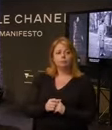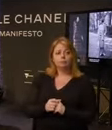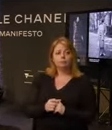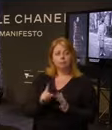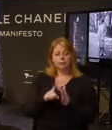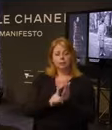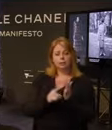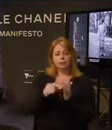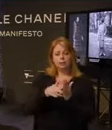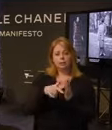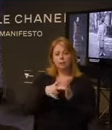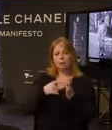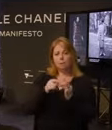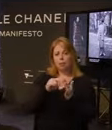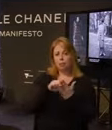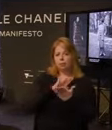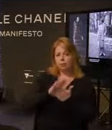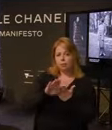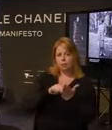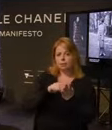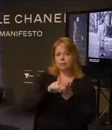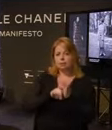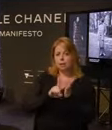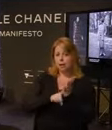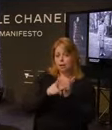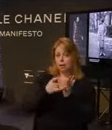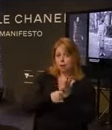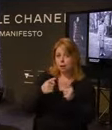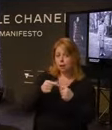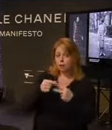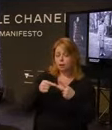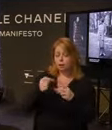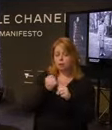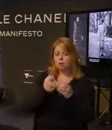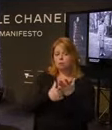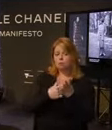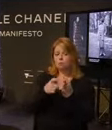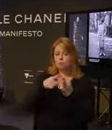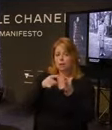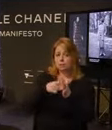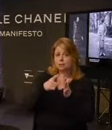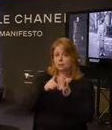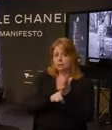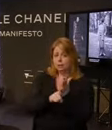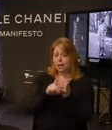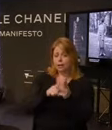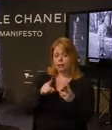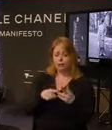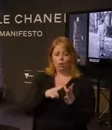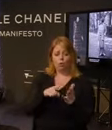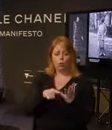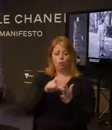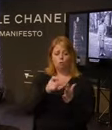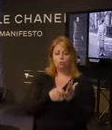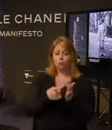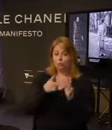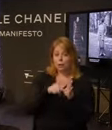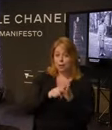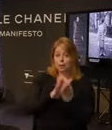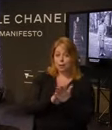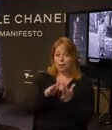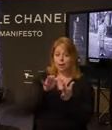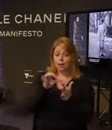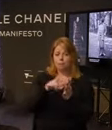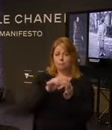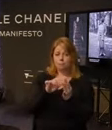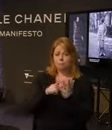Taylor, Grace Kelly from memory, Audrey Hepburn. I mean, Audrey Hepburn was dressed a lot by